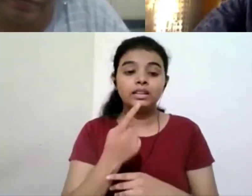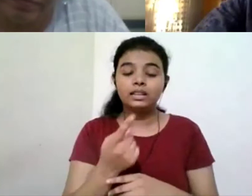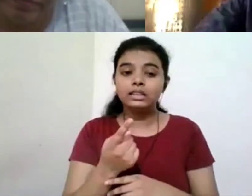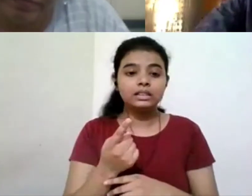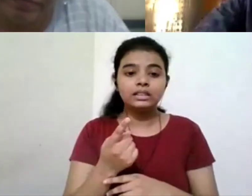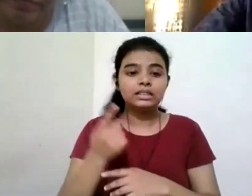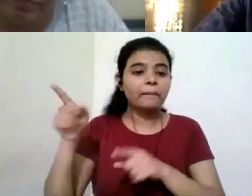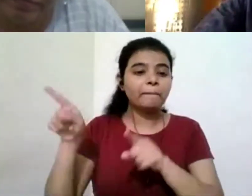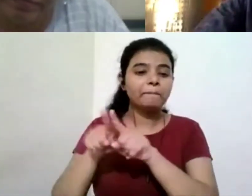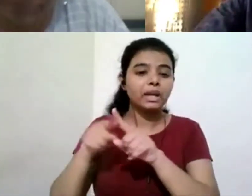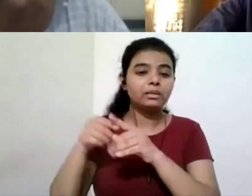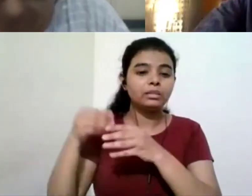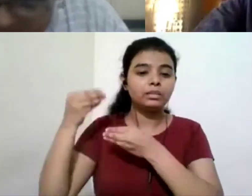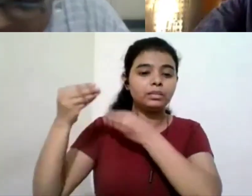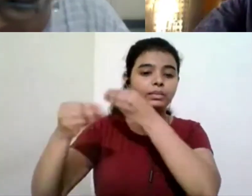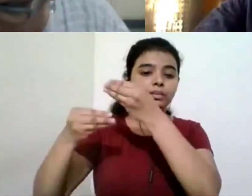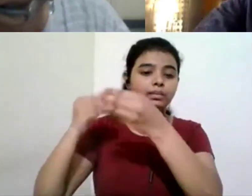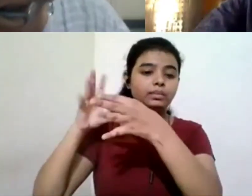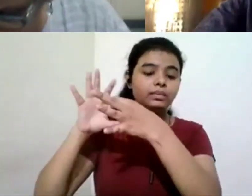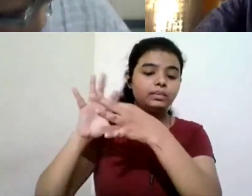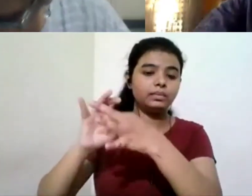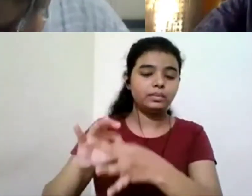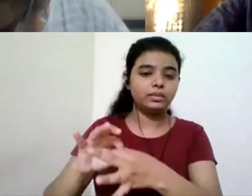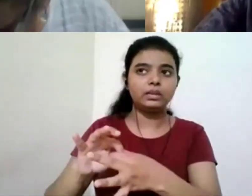inherently difficult